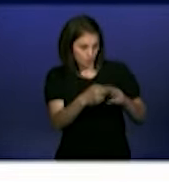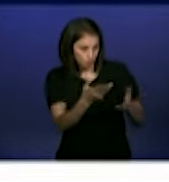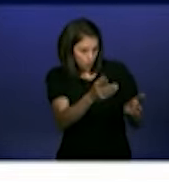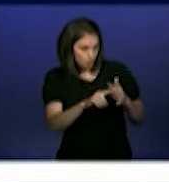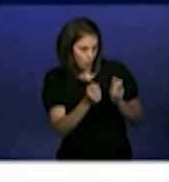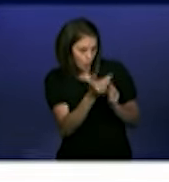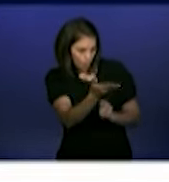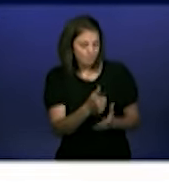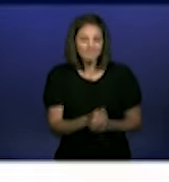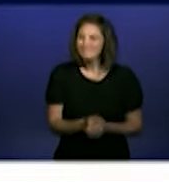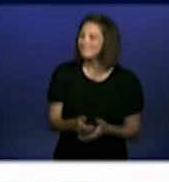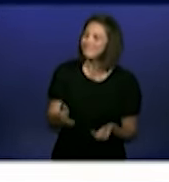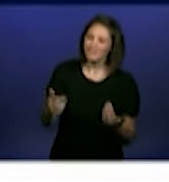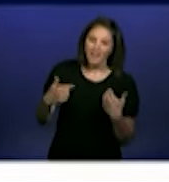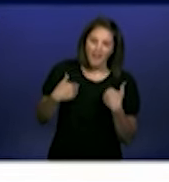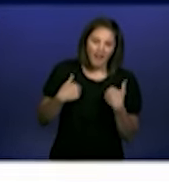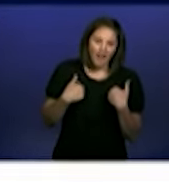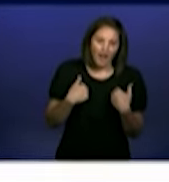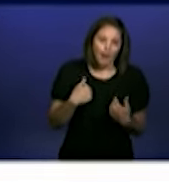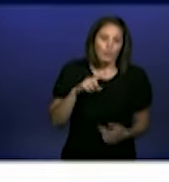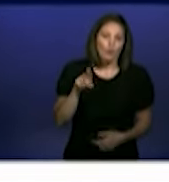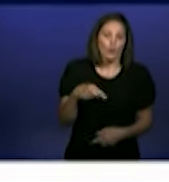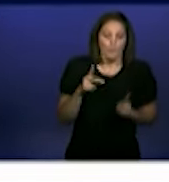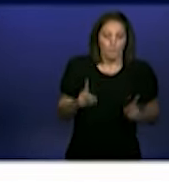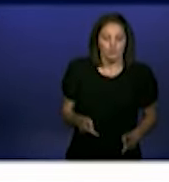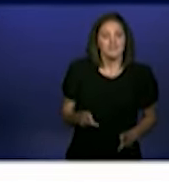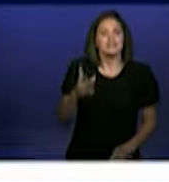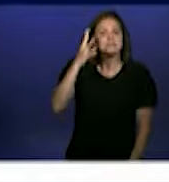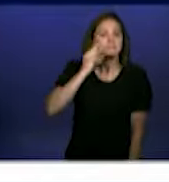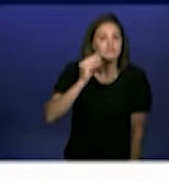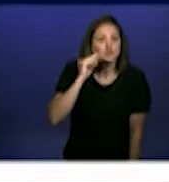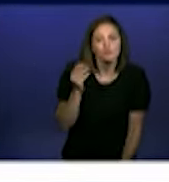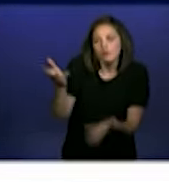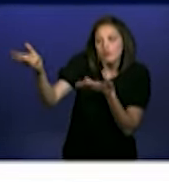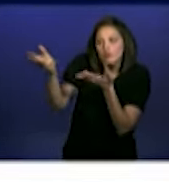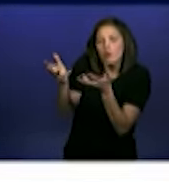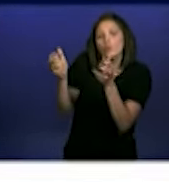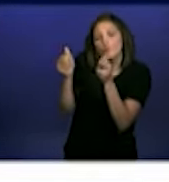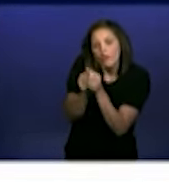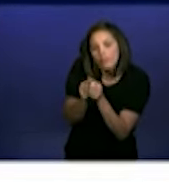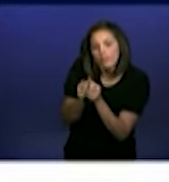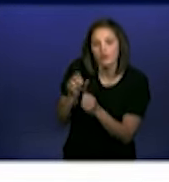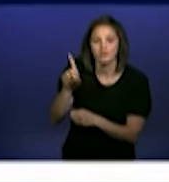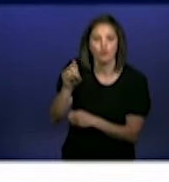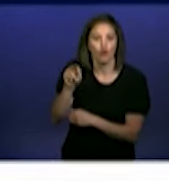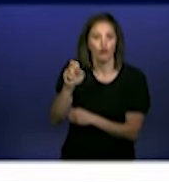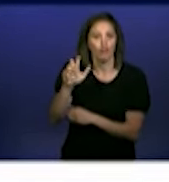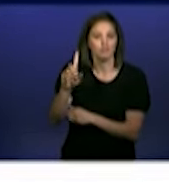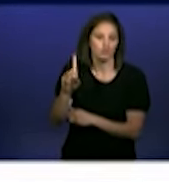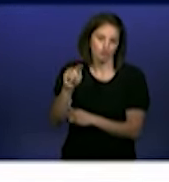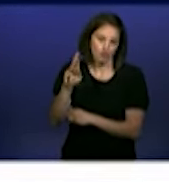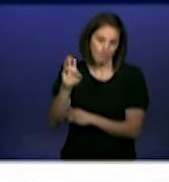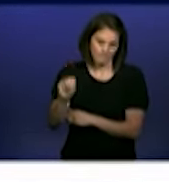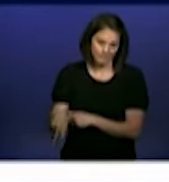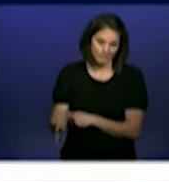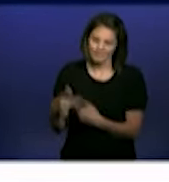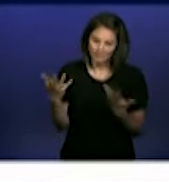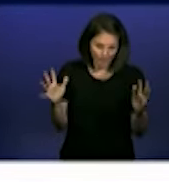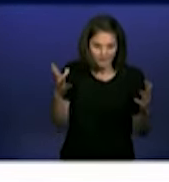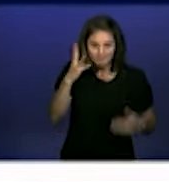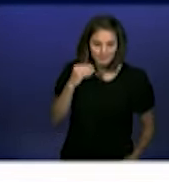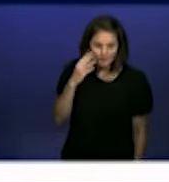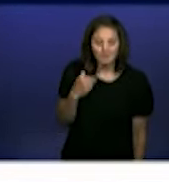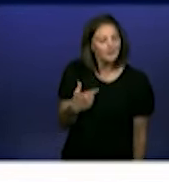I'm really the only one here tonight that's actually experienced working with Donald Trump. And I think we can all agree that President